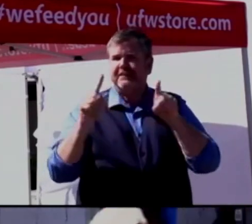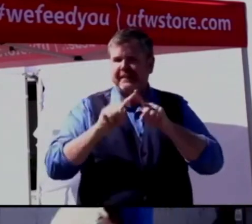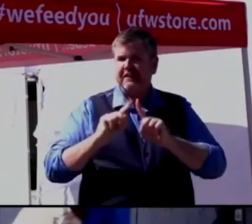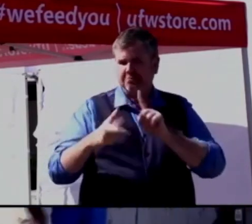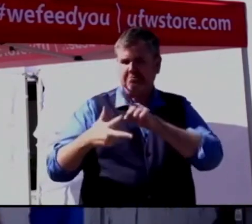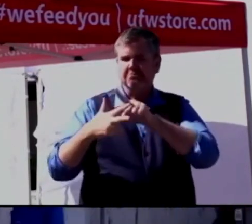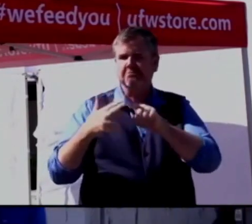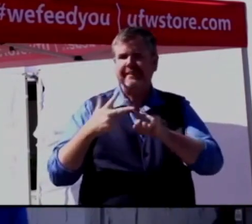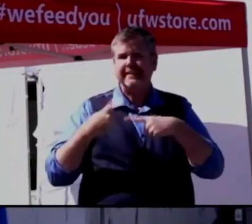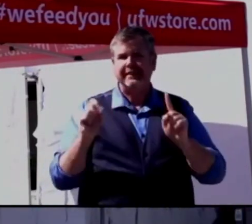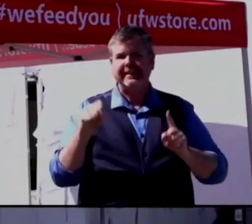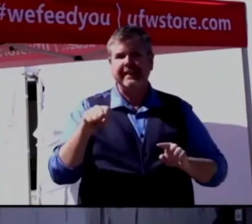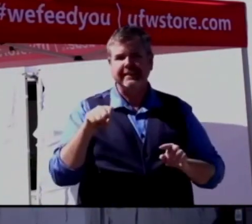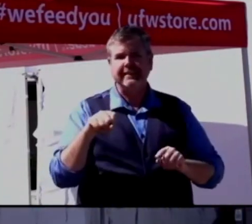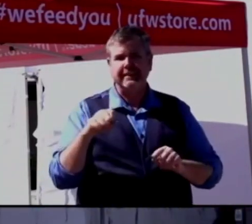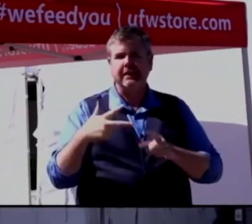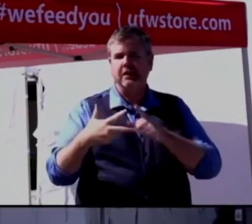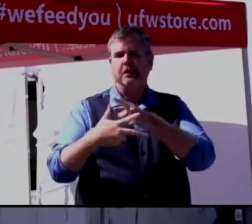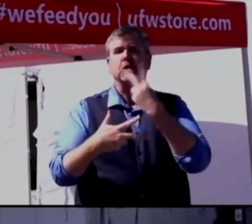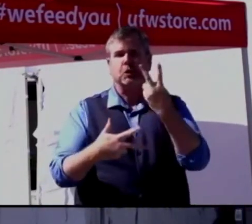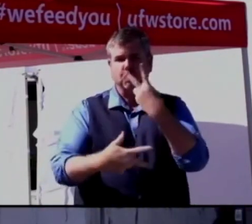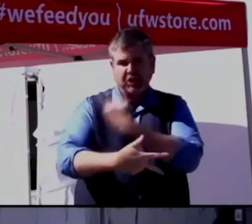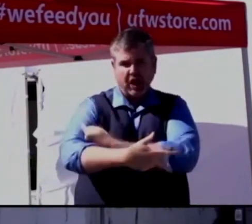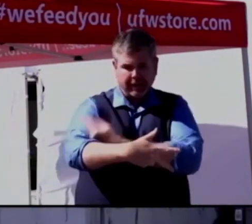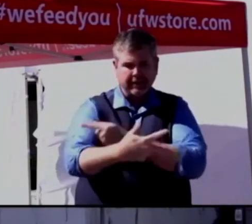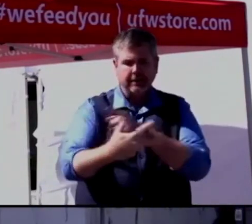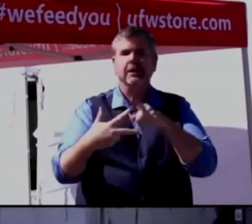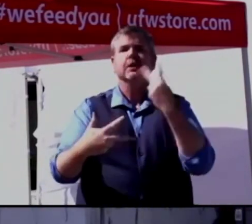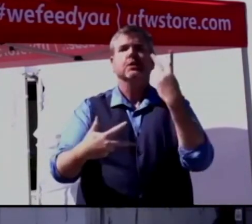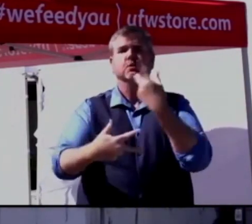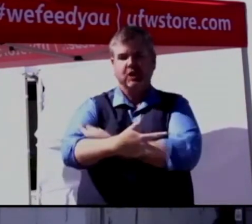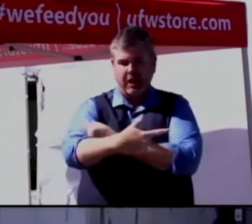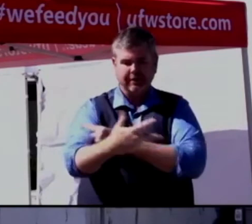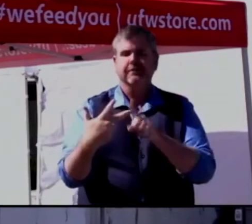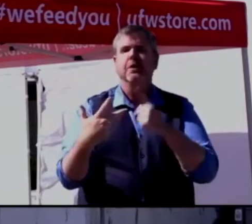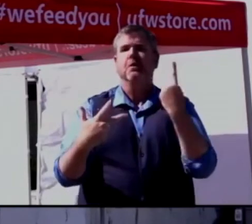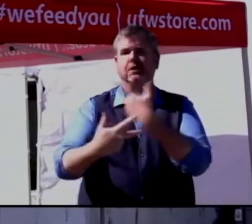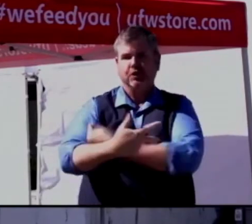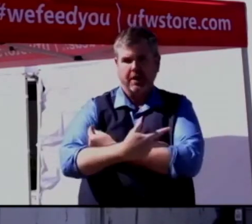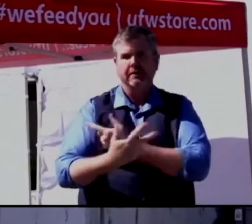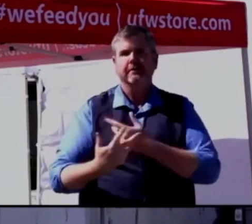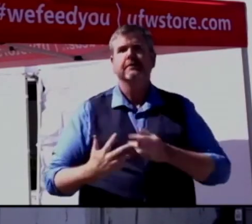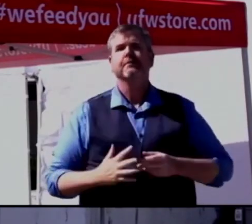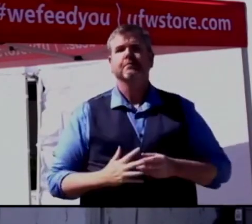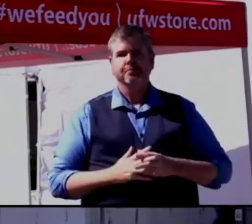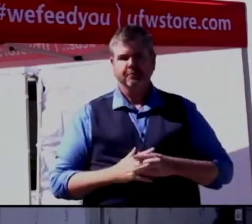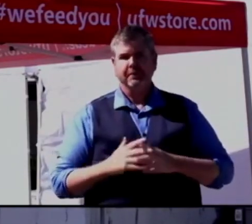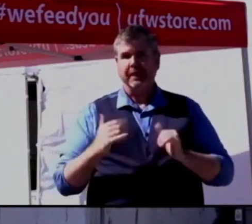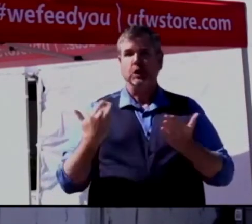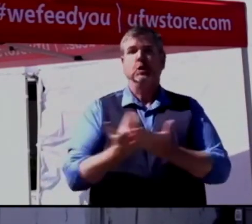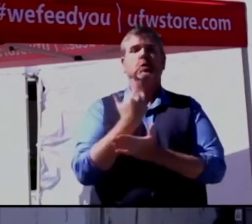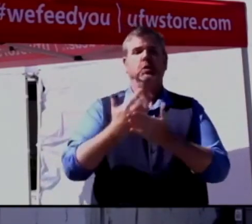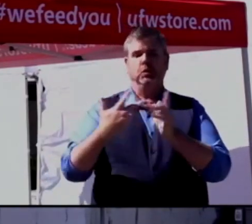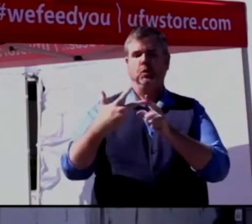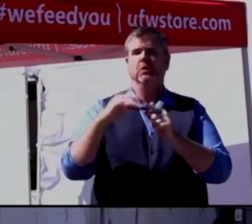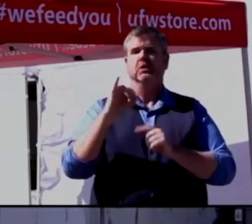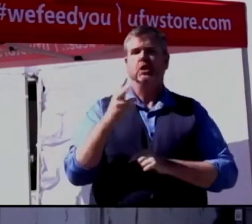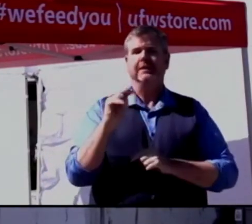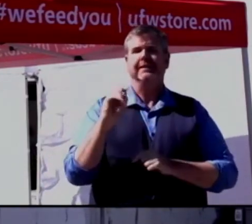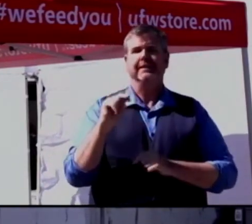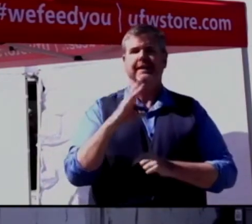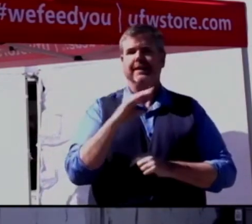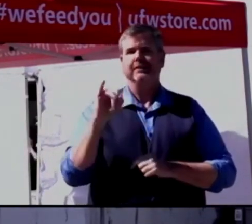2 doses, and they're kind of the same style of vaccine. The new Johnson & Johnson vaccine is single